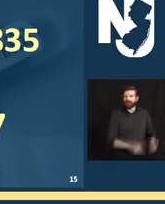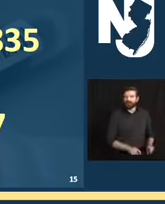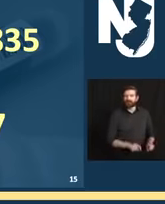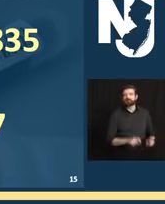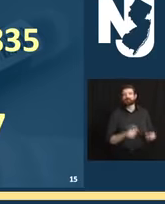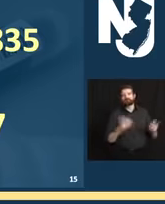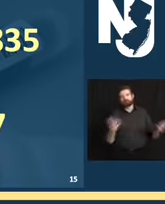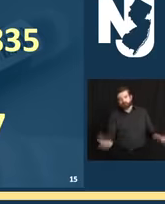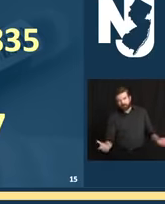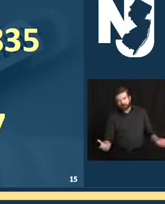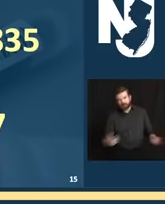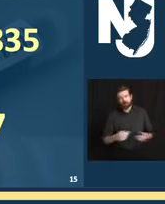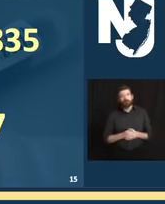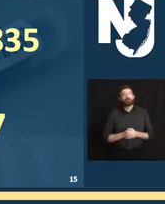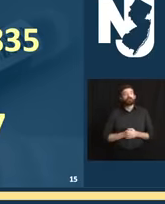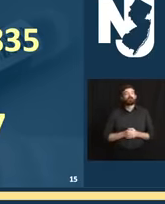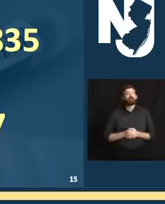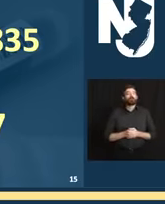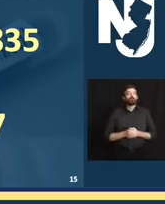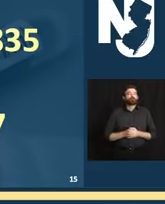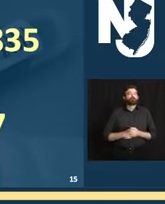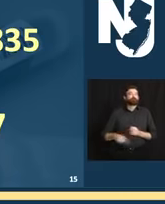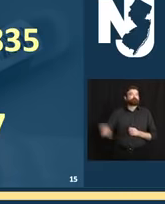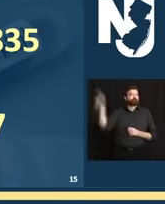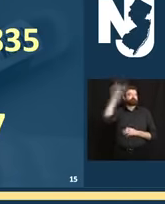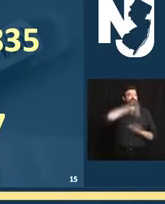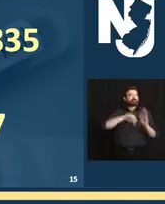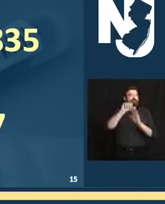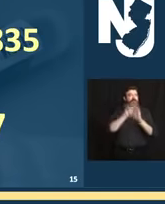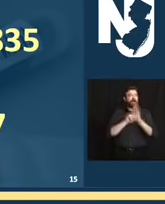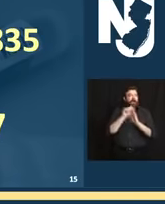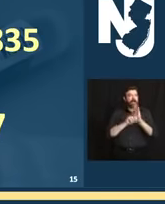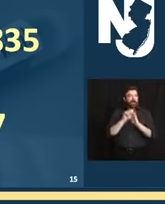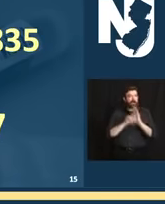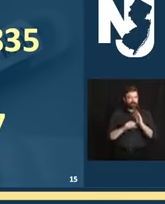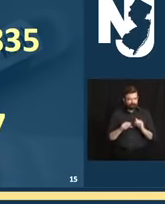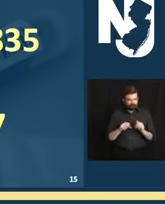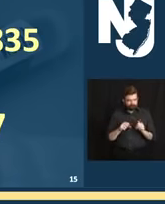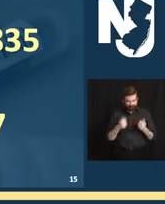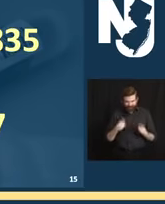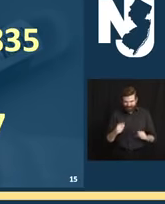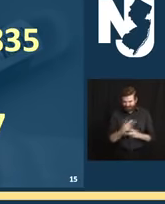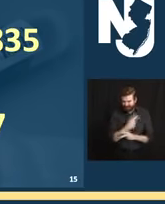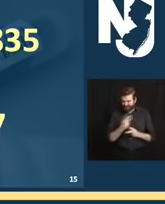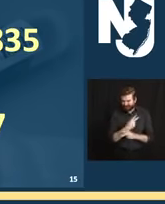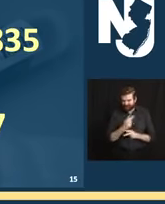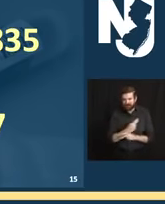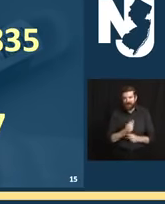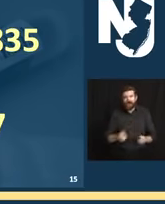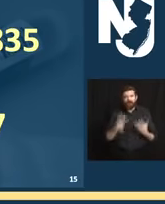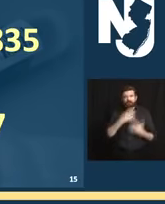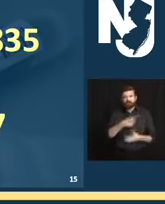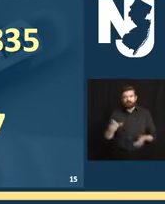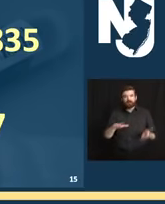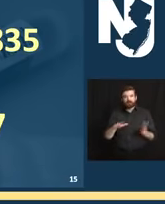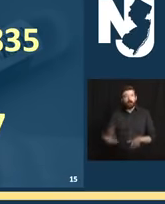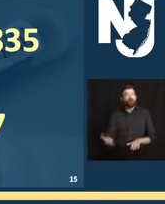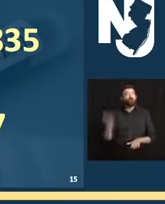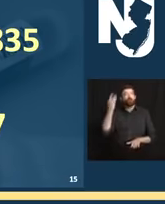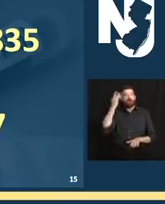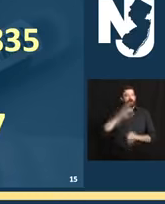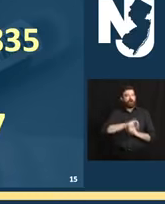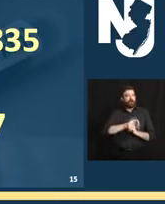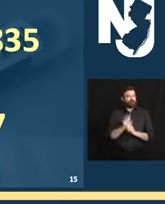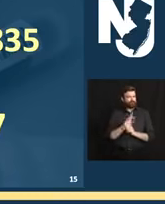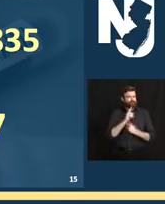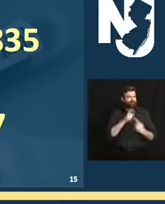of COVID-19, so has New Jersey. And for more than a month, our friend Dr. Ed Lifshitz and his team at the Communicable Disease